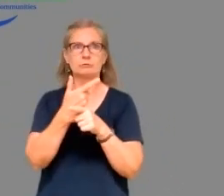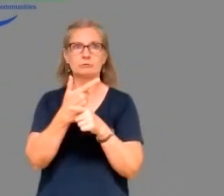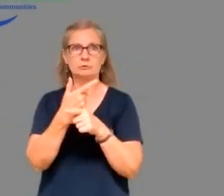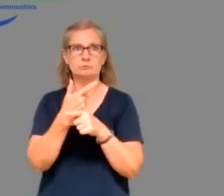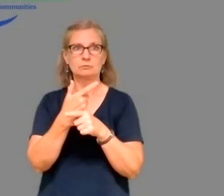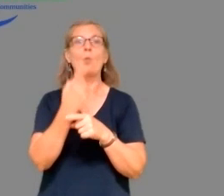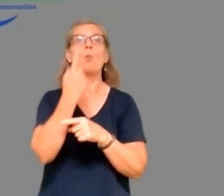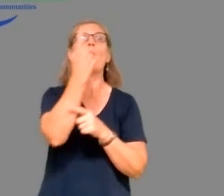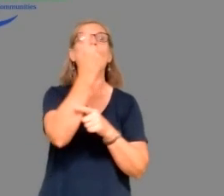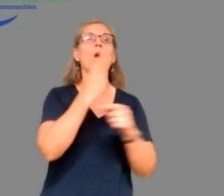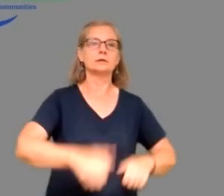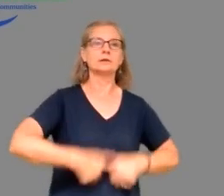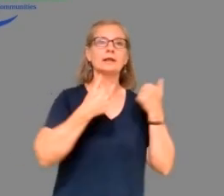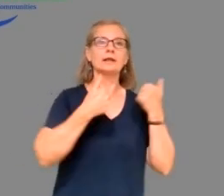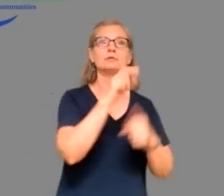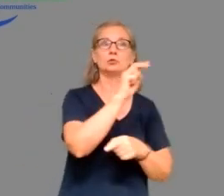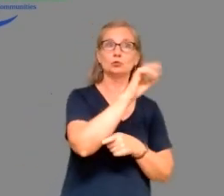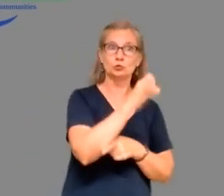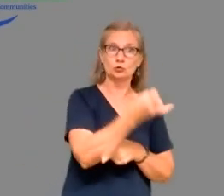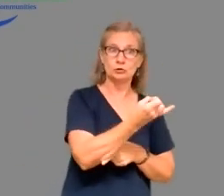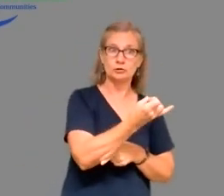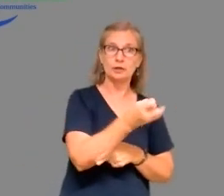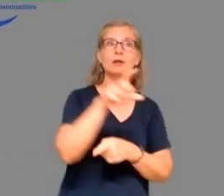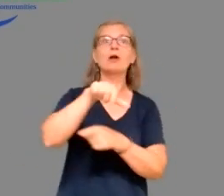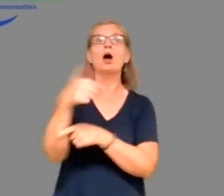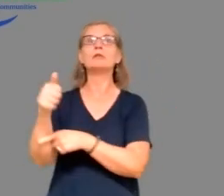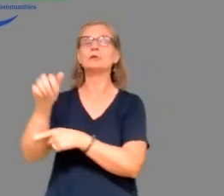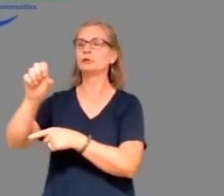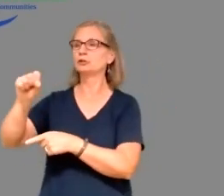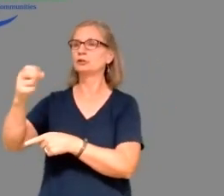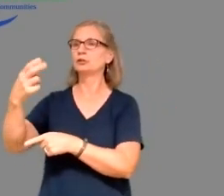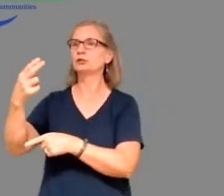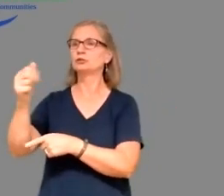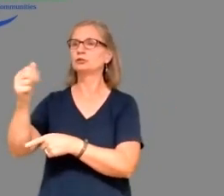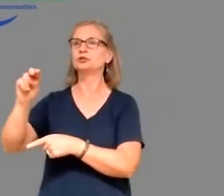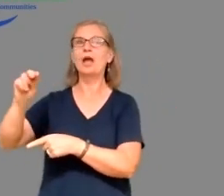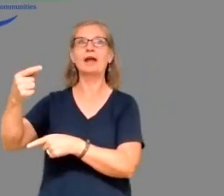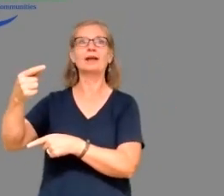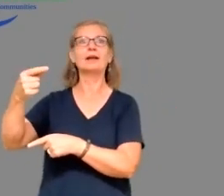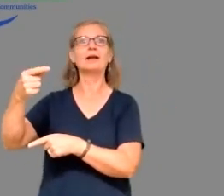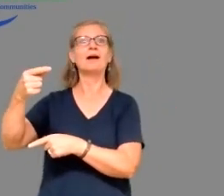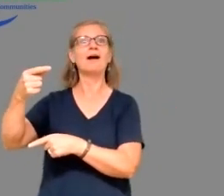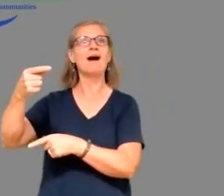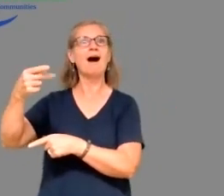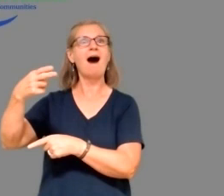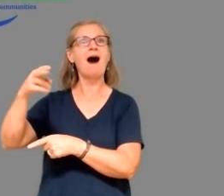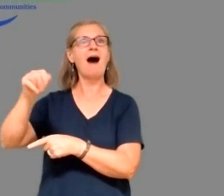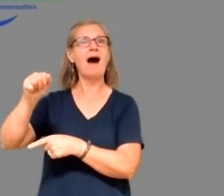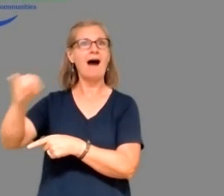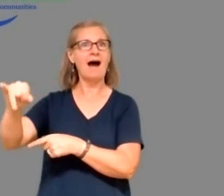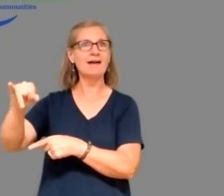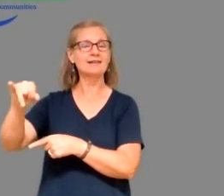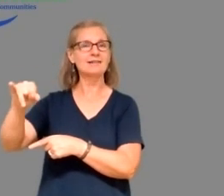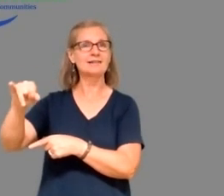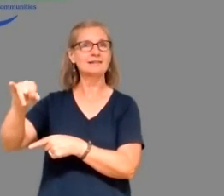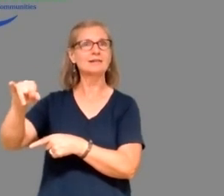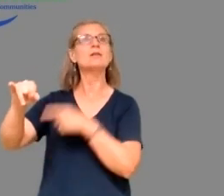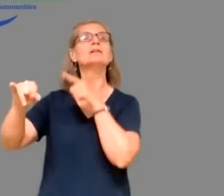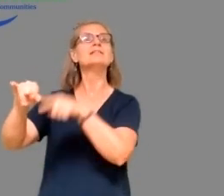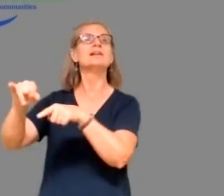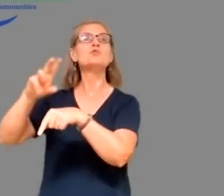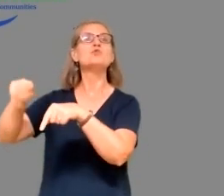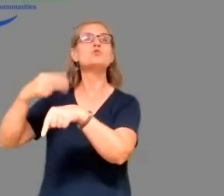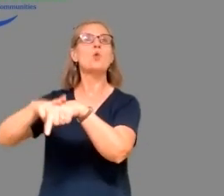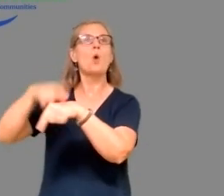Yeah. And they said, well, there in Asia, it's norm for people to wear masks. Yep. But yeah. In New Jersey, they don't. But he's seen a big paradigm shift there. Especially